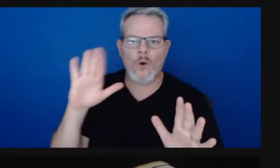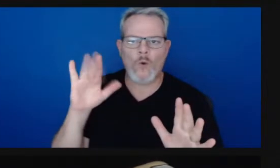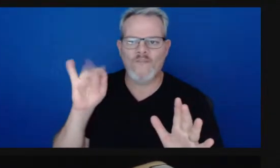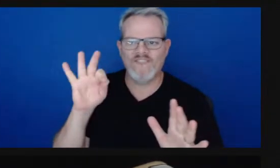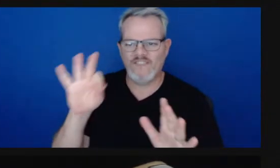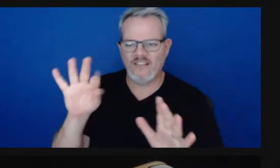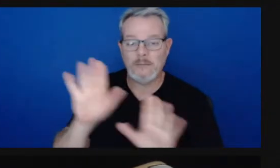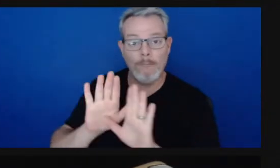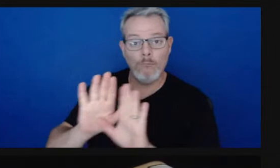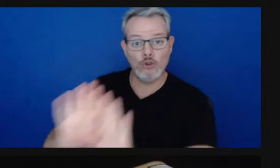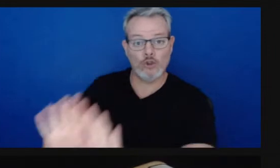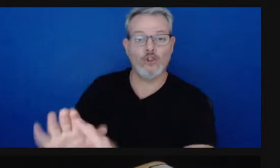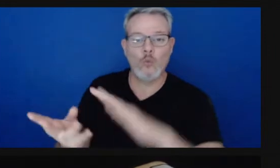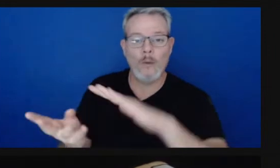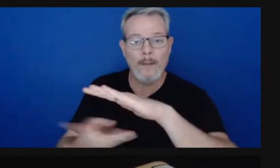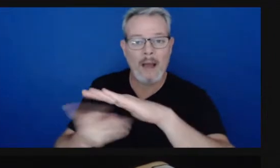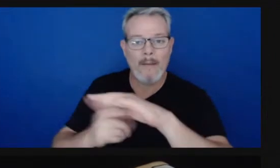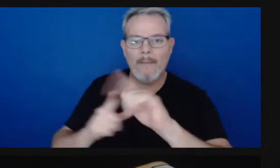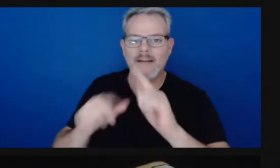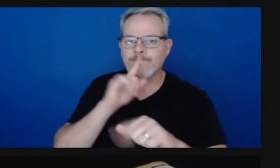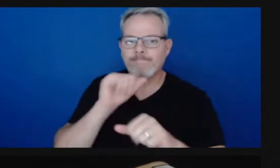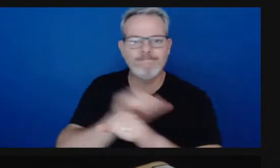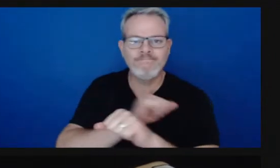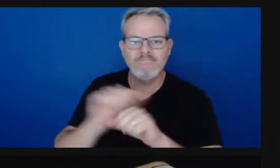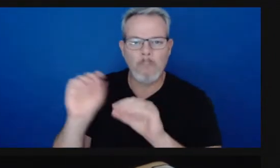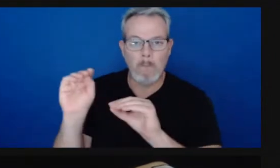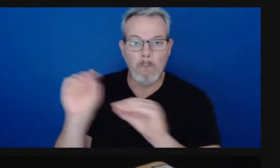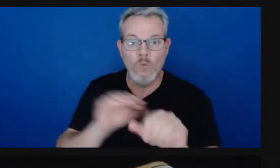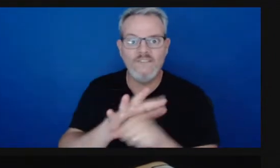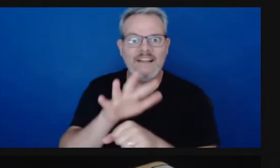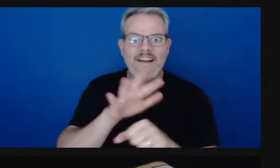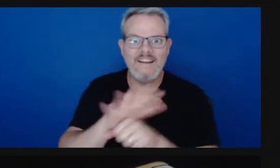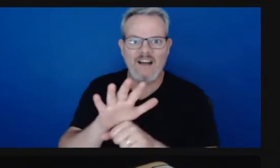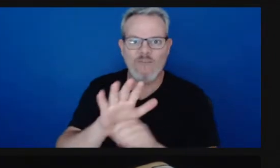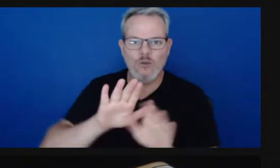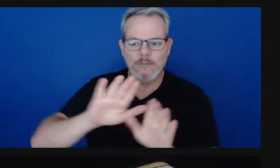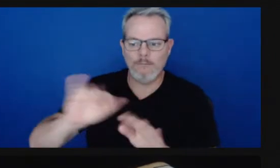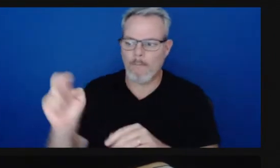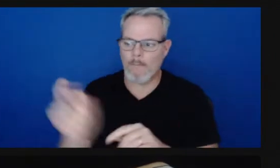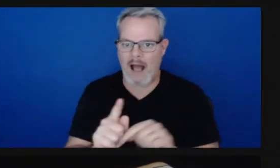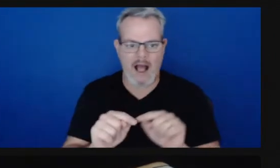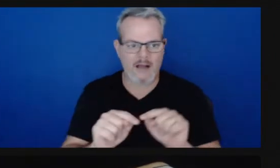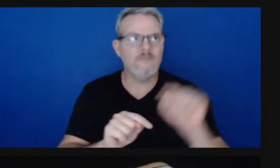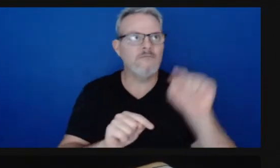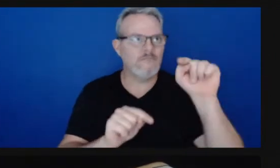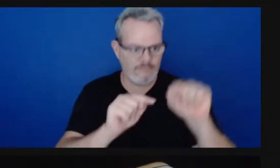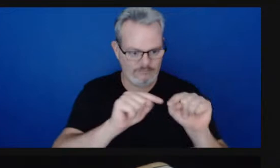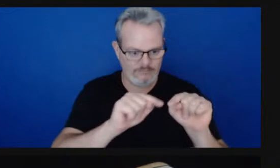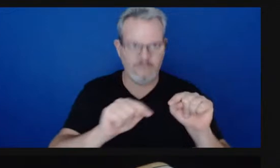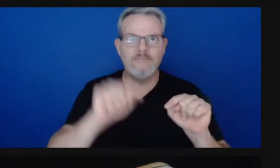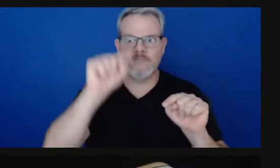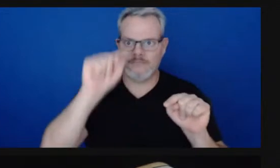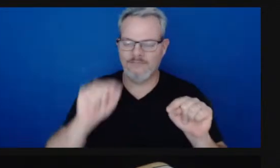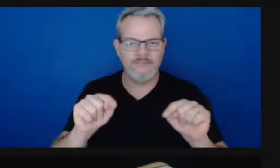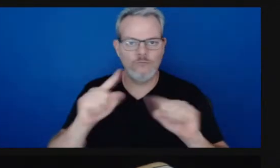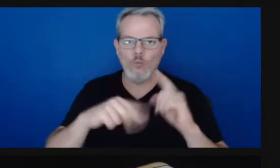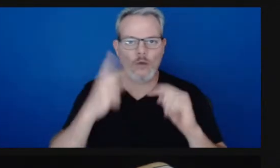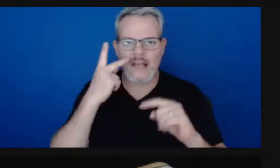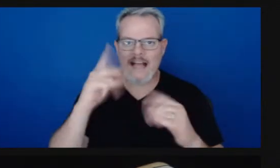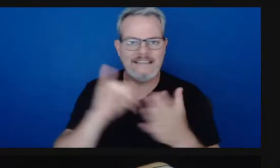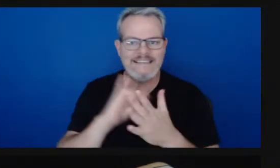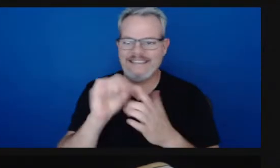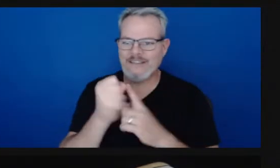by magma, but it didn't actually get moved enough where it can push back when the pressure's relieved. Wait and see situation once